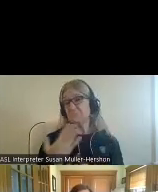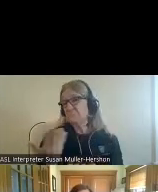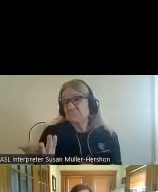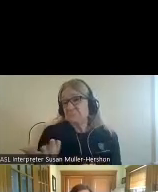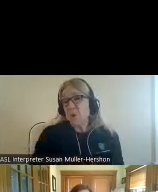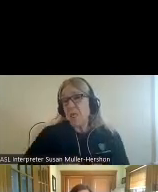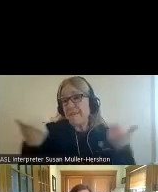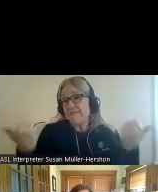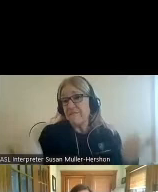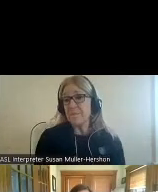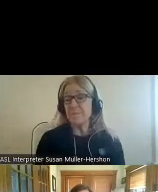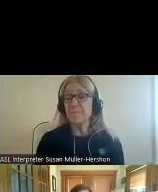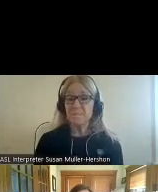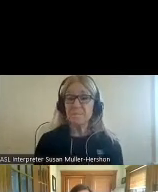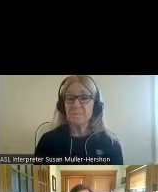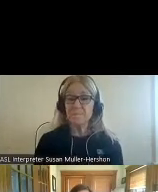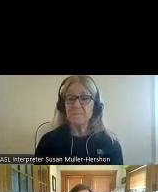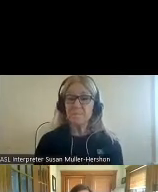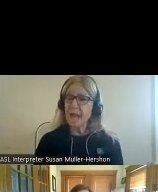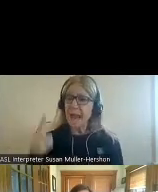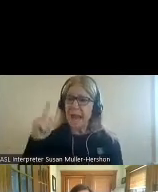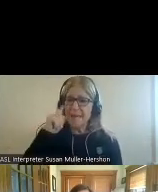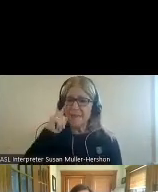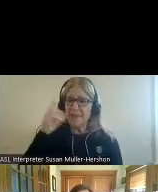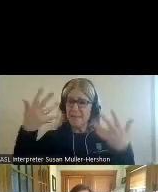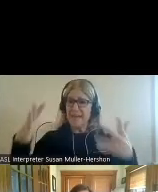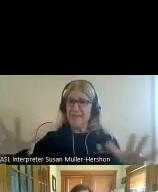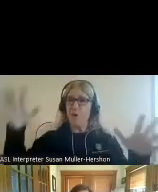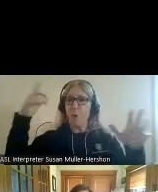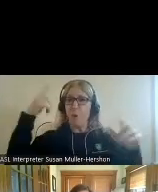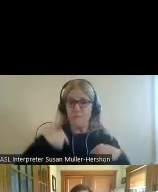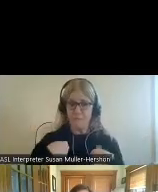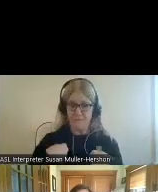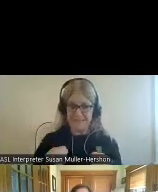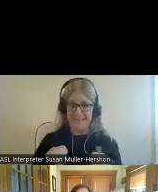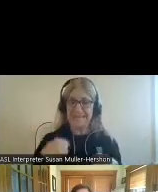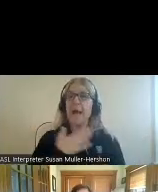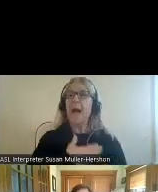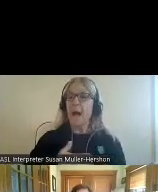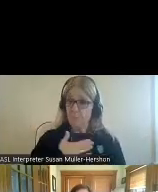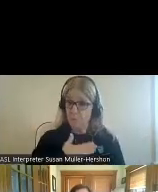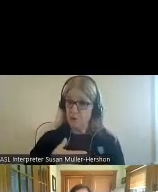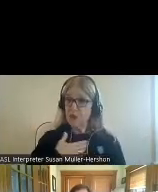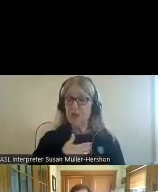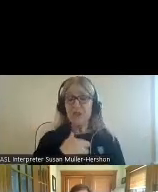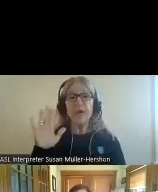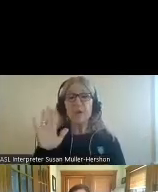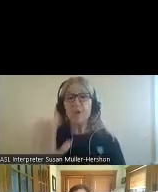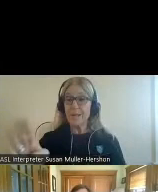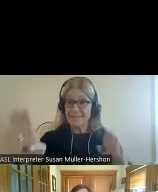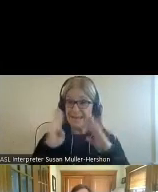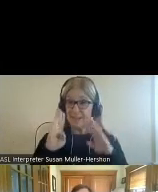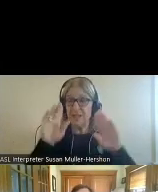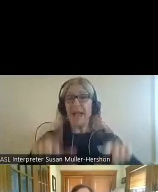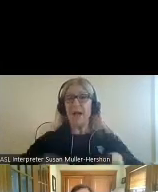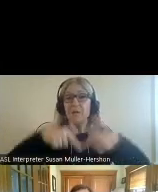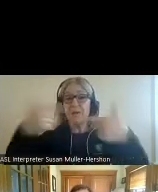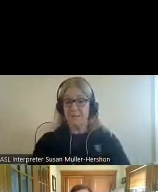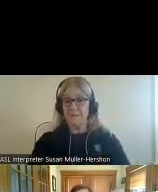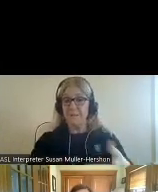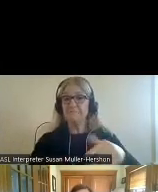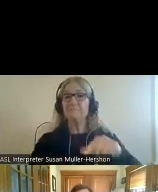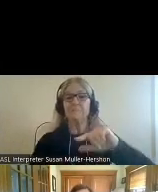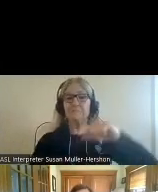well. I think that is all for me. I really appreciate everyone's attention. I'm going to hand it over to Karen